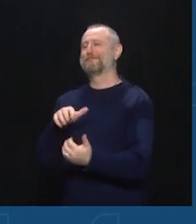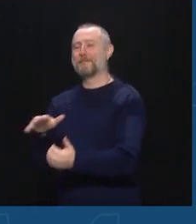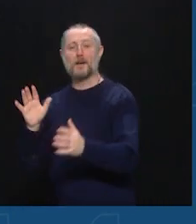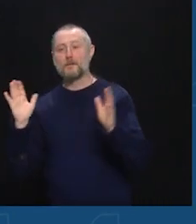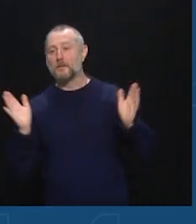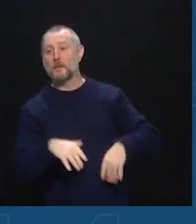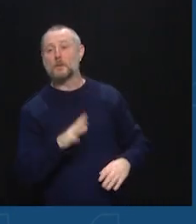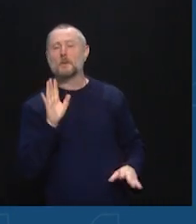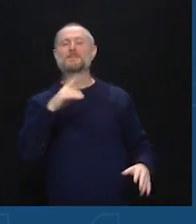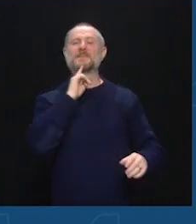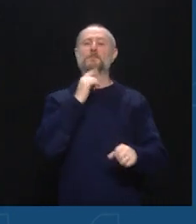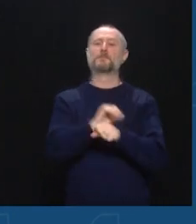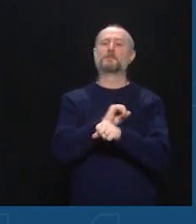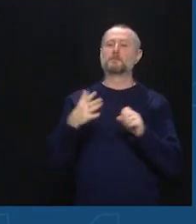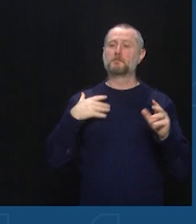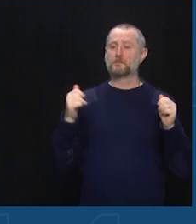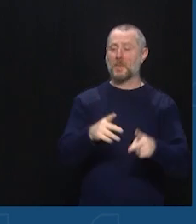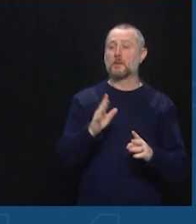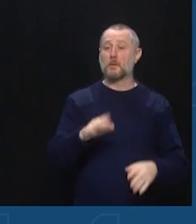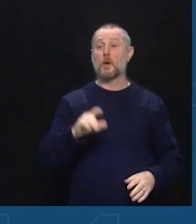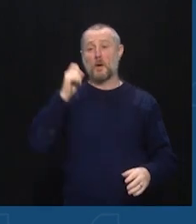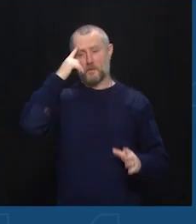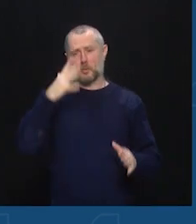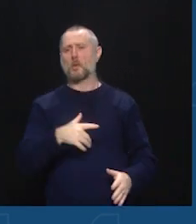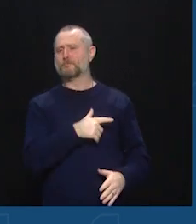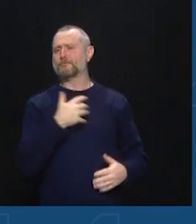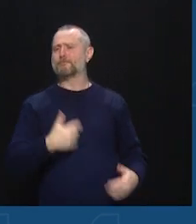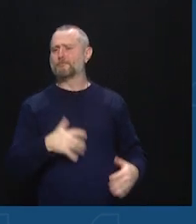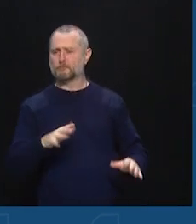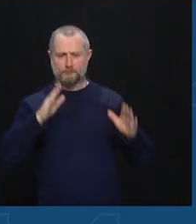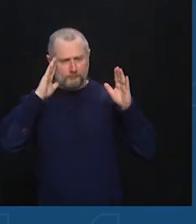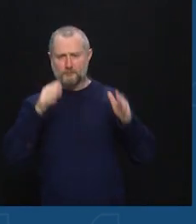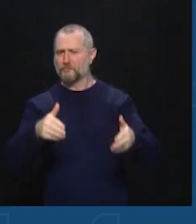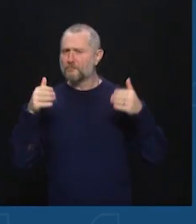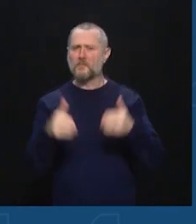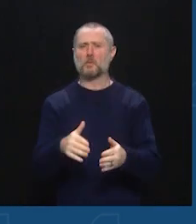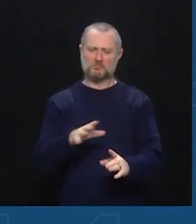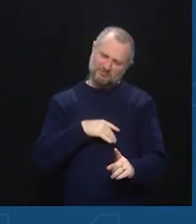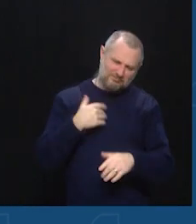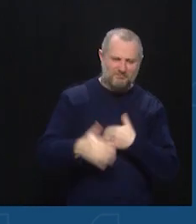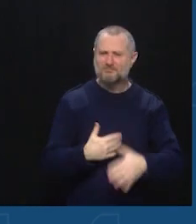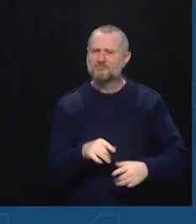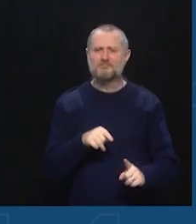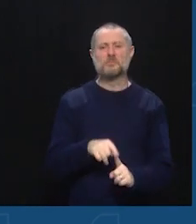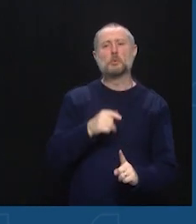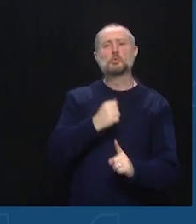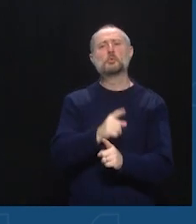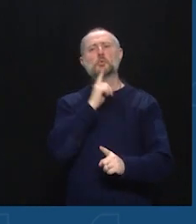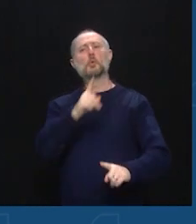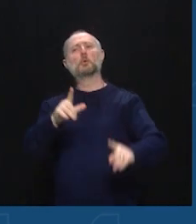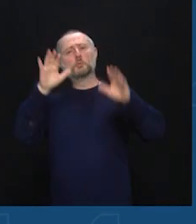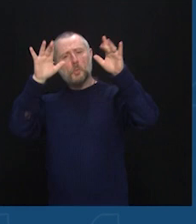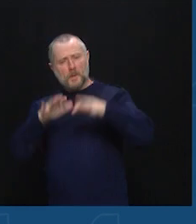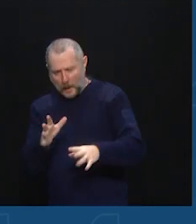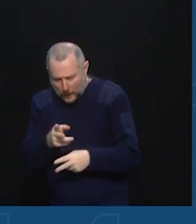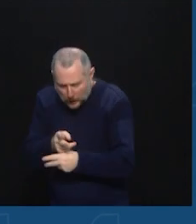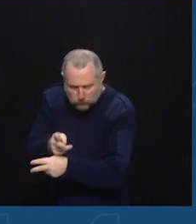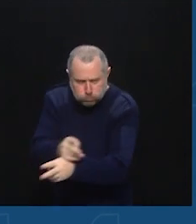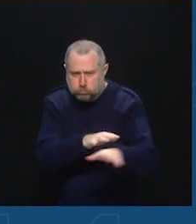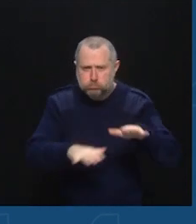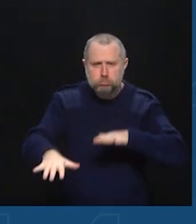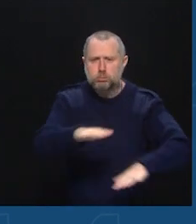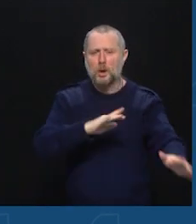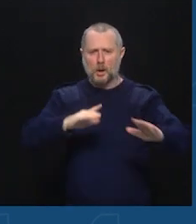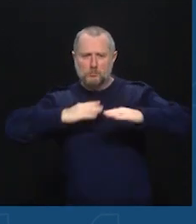actually, Governor Hochul has really had a laser-like focus this winter on snow and ice preparedness, as well as response